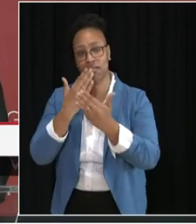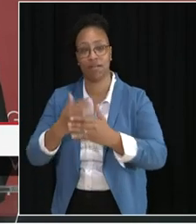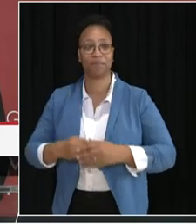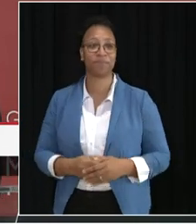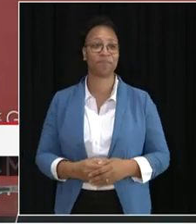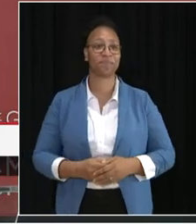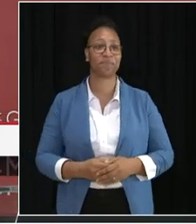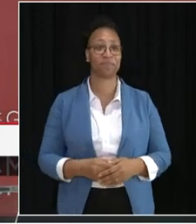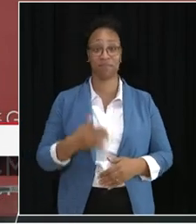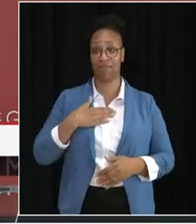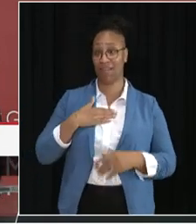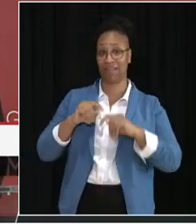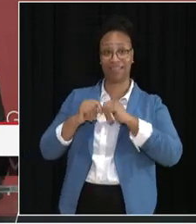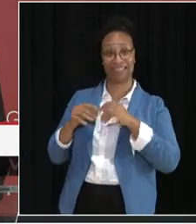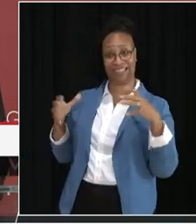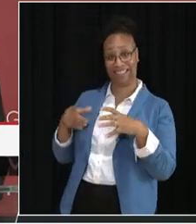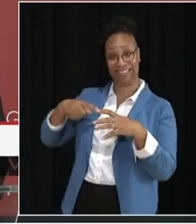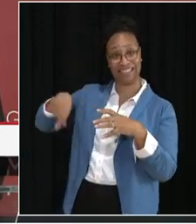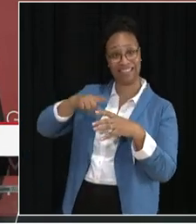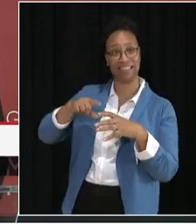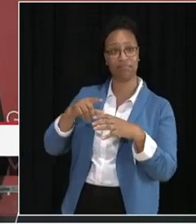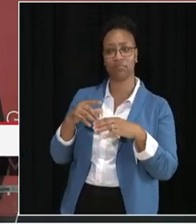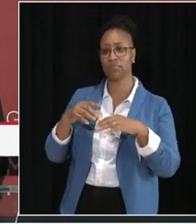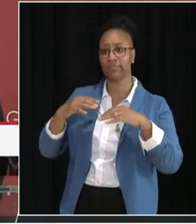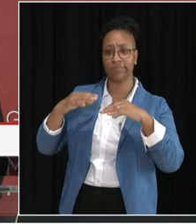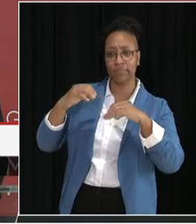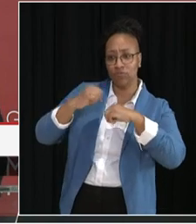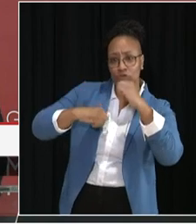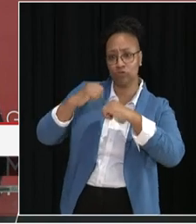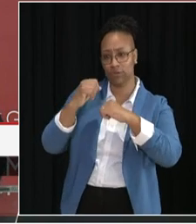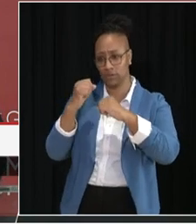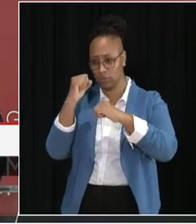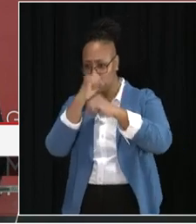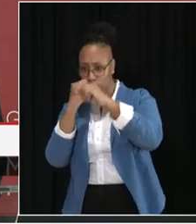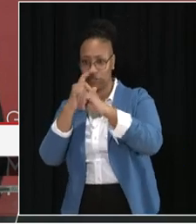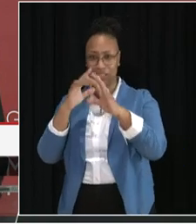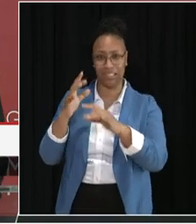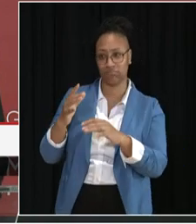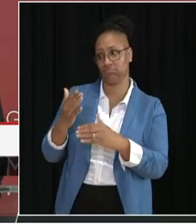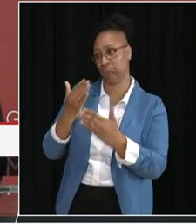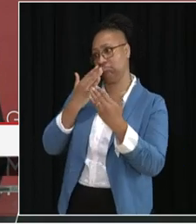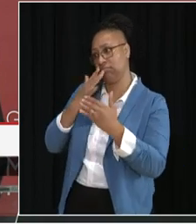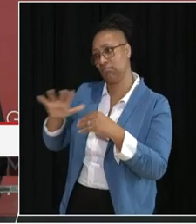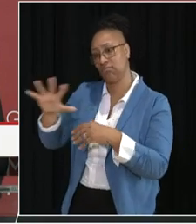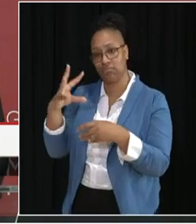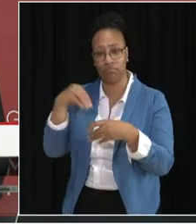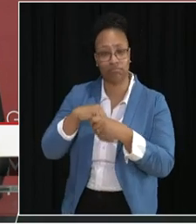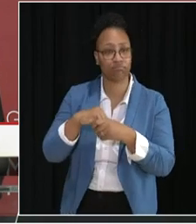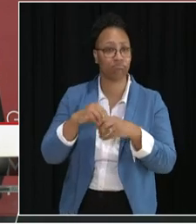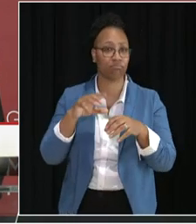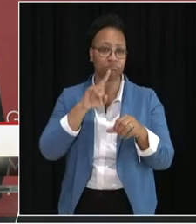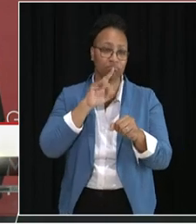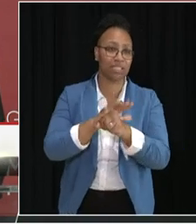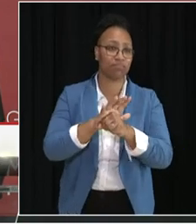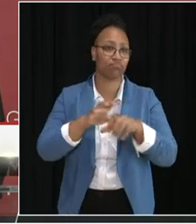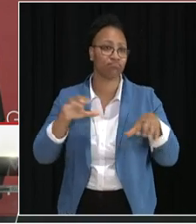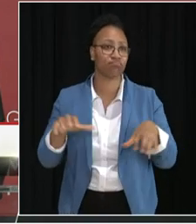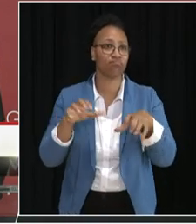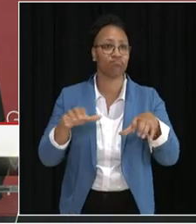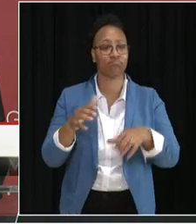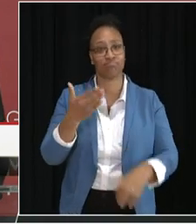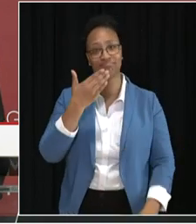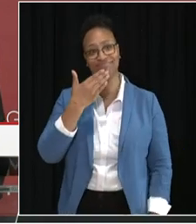Division, for your continued hard work and commitment on this and all of our projects. Tiffany Moore, Cassie Mullen,